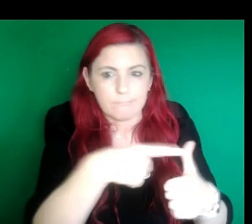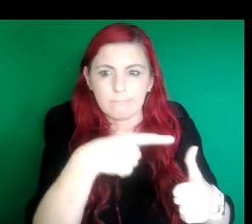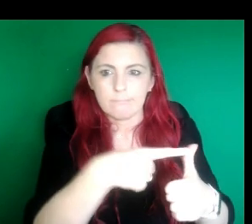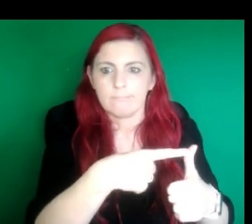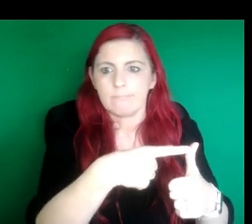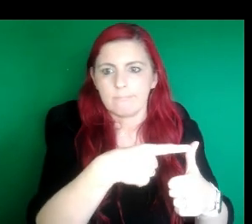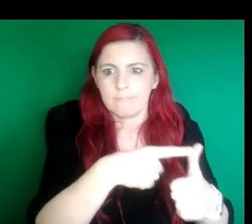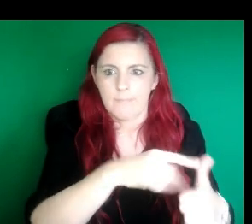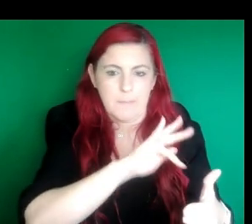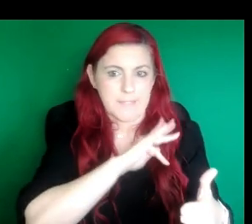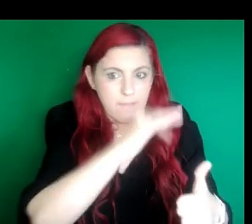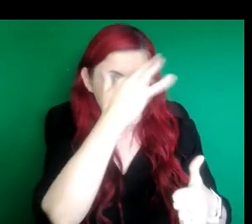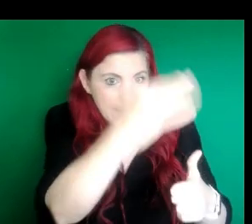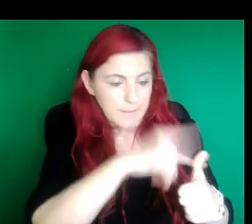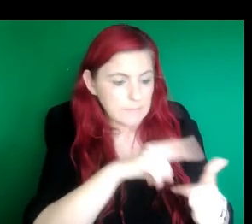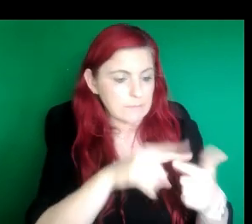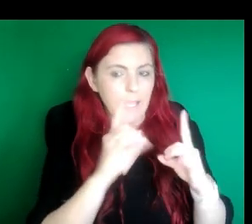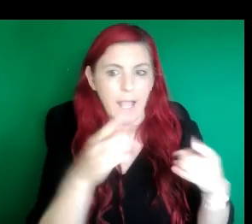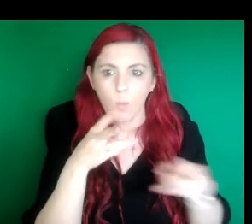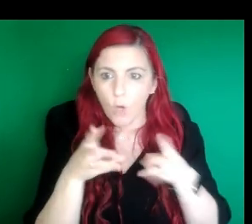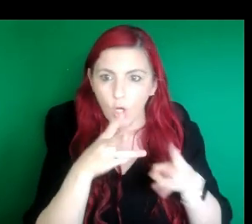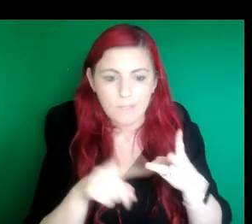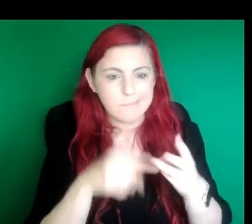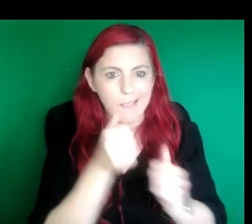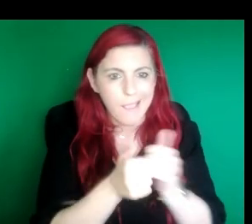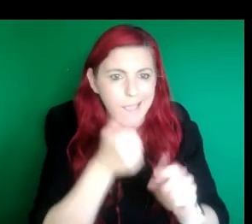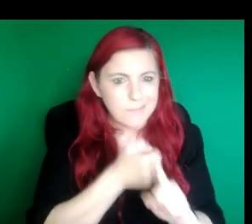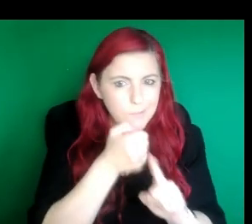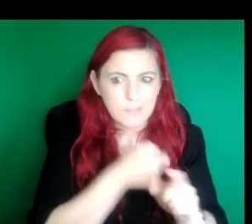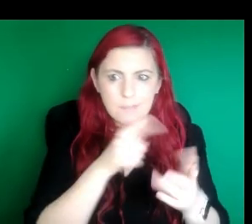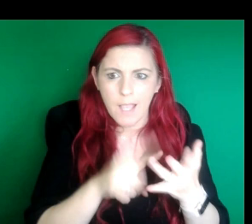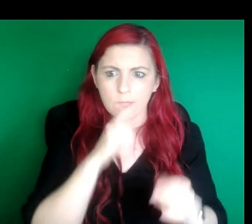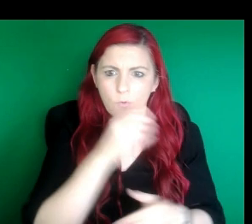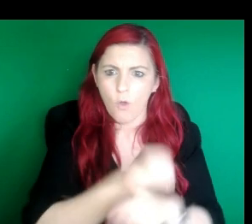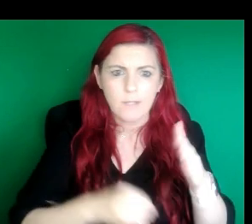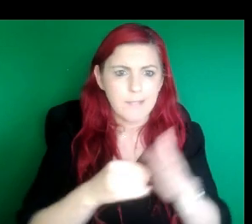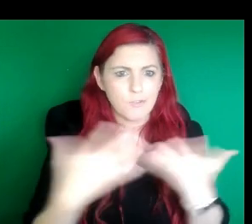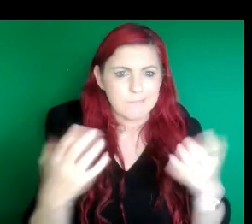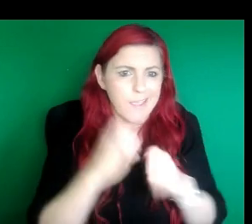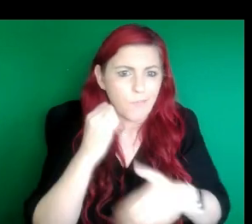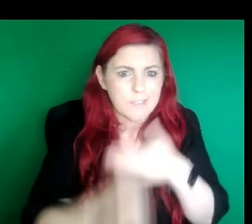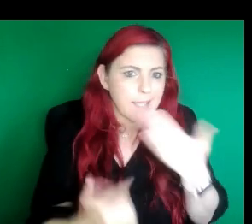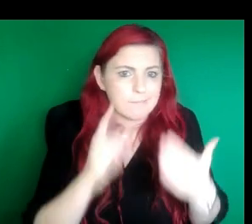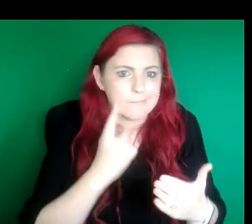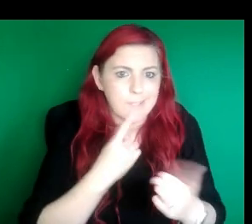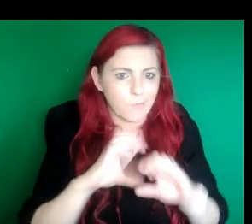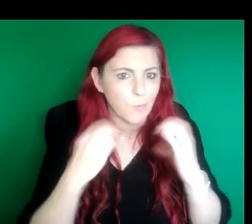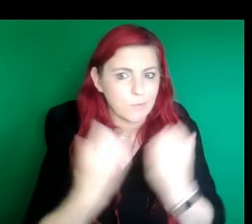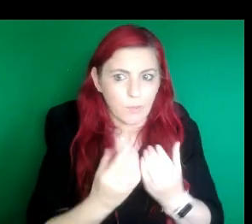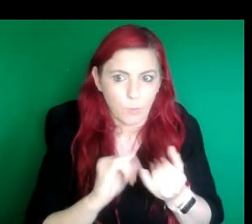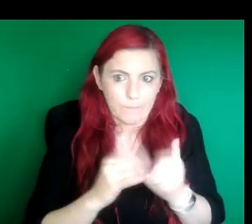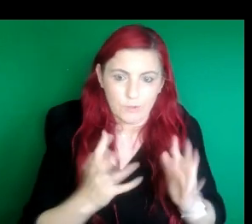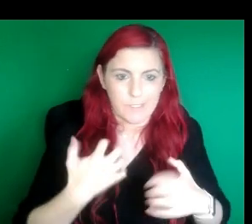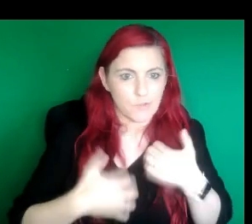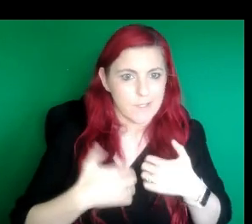were academics, who were health workers, activists, organizers, and just kind of regular deaf people who were interested in participating in